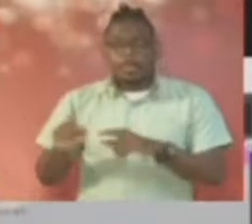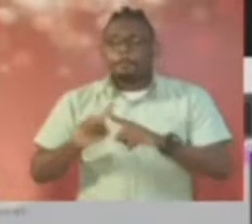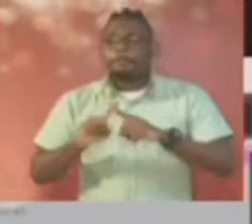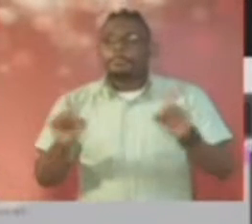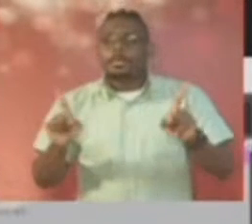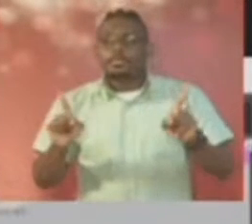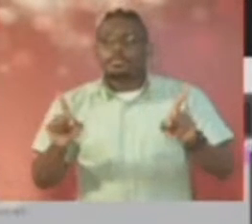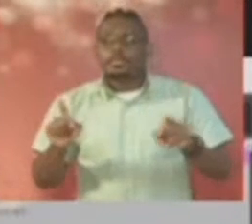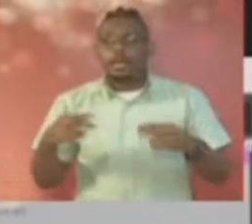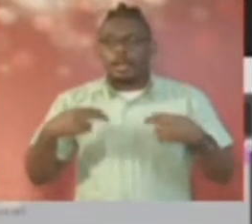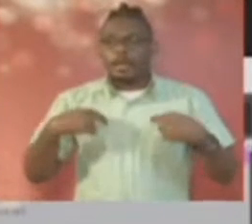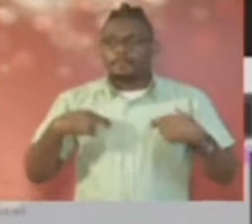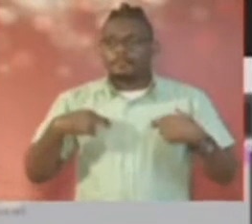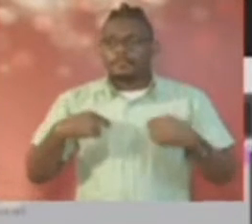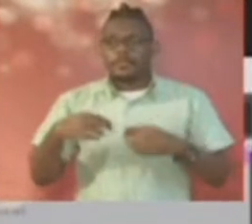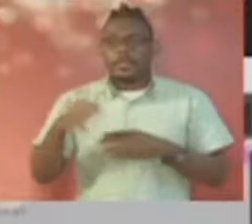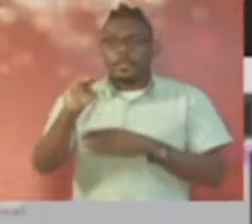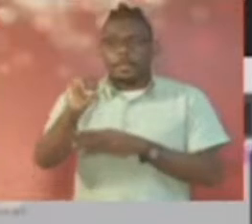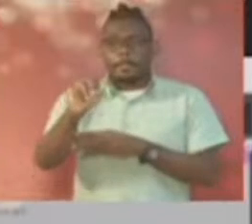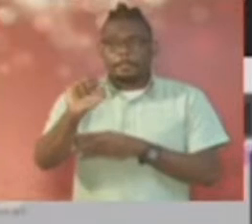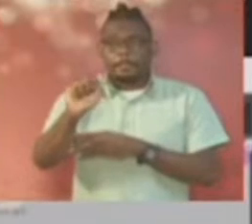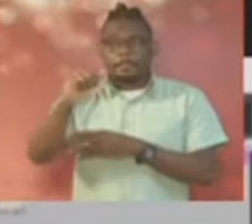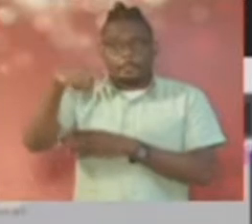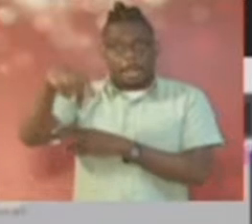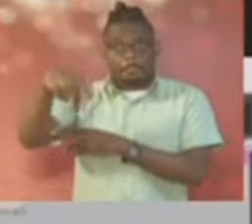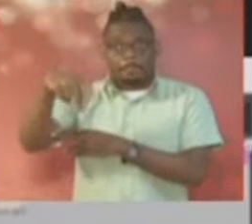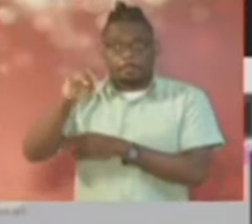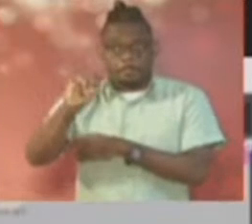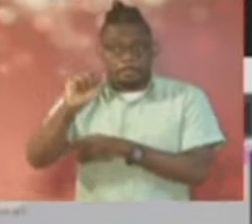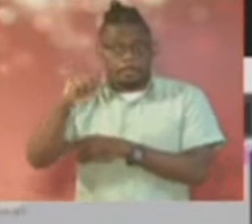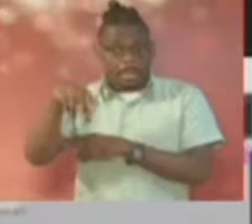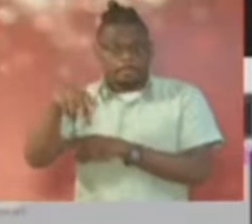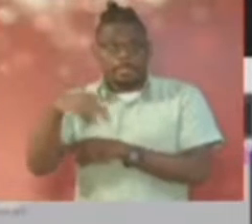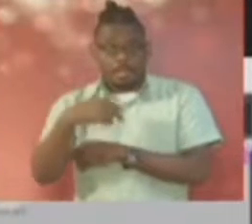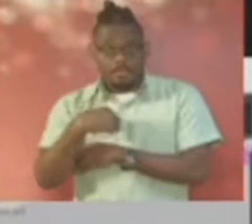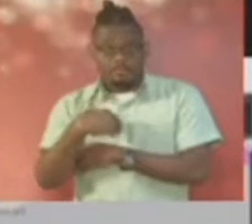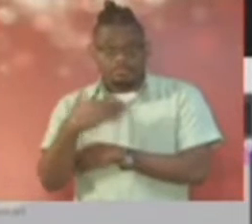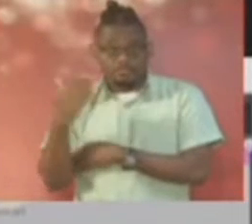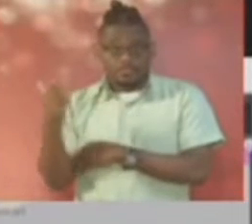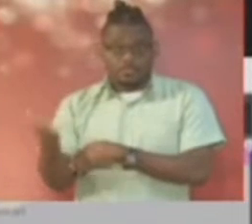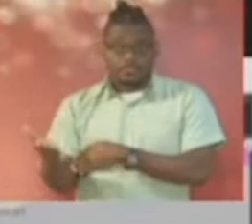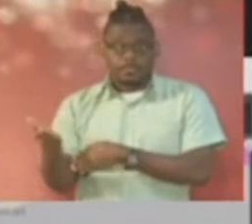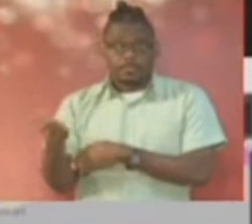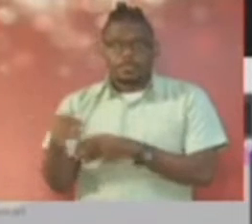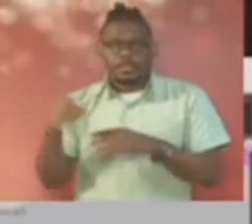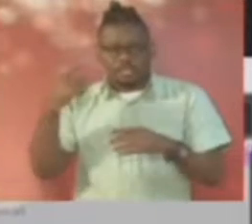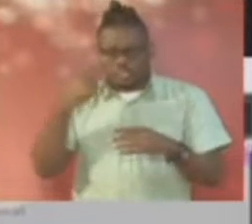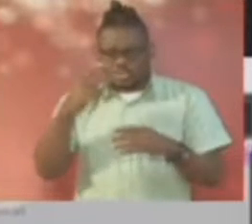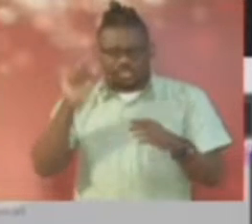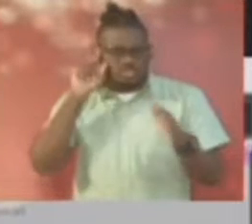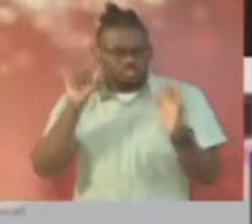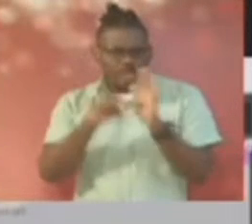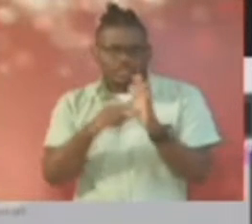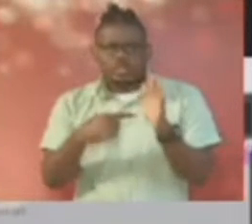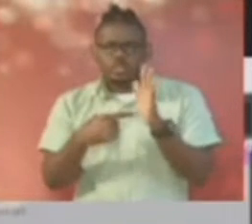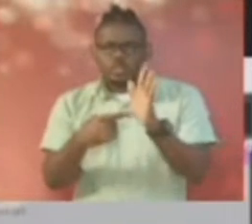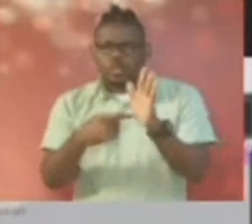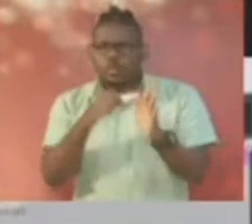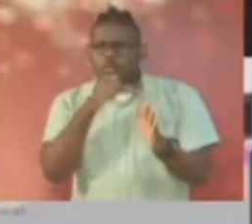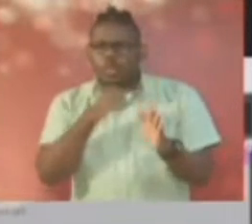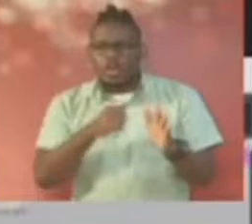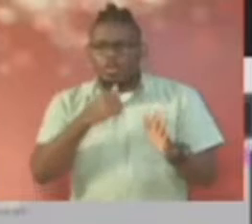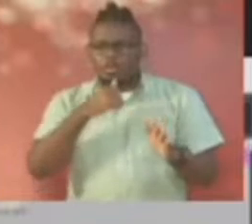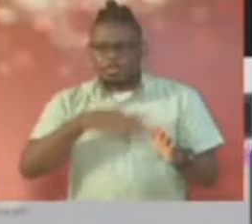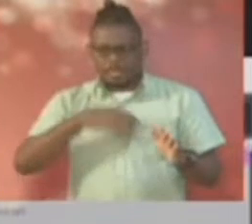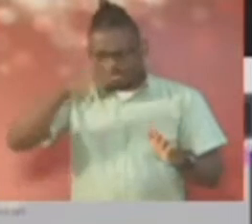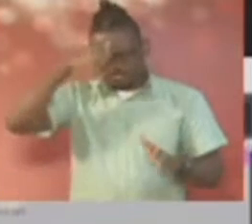mapping component and a chart component. The chart represents an age-sex pyramid, and we also have additional charts